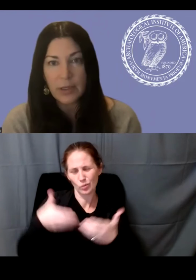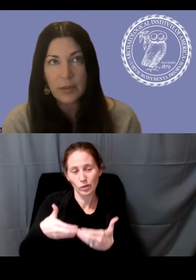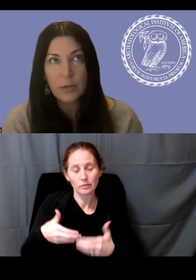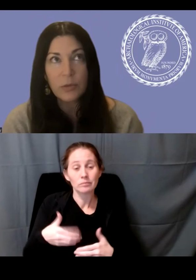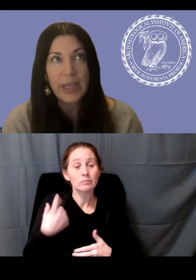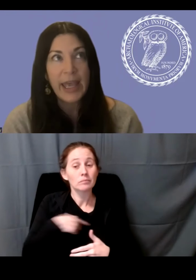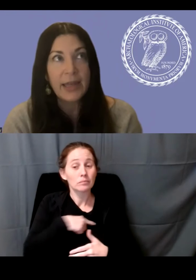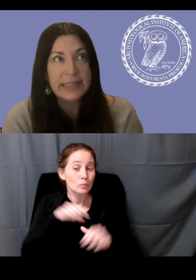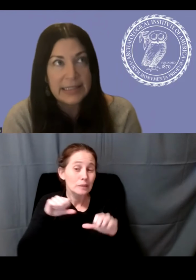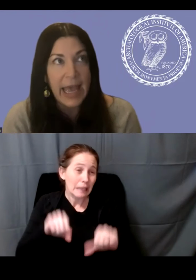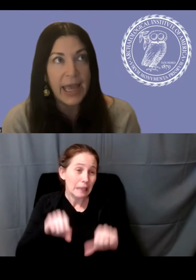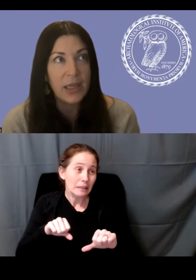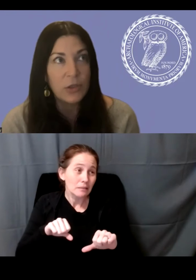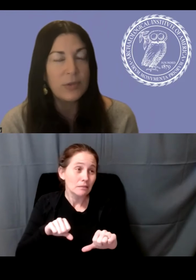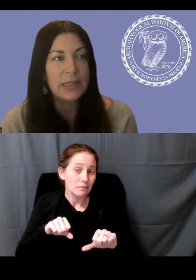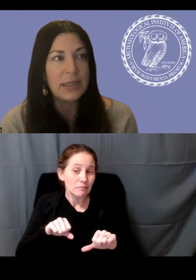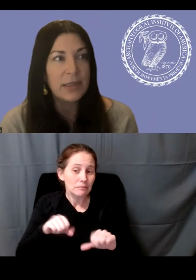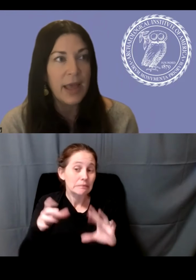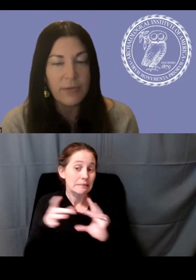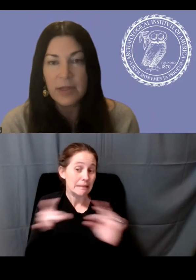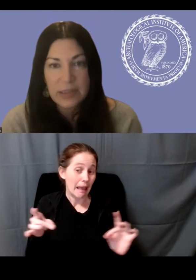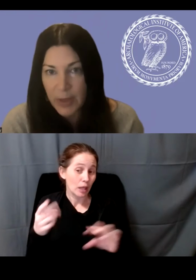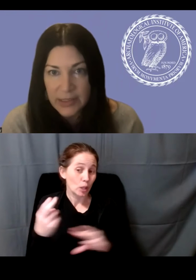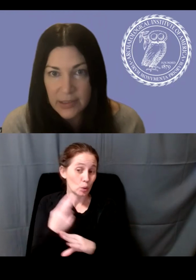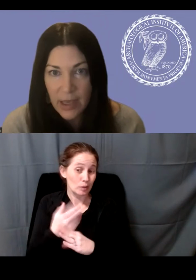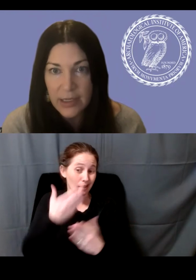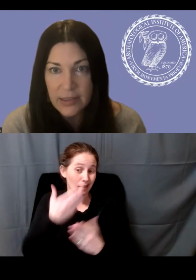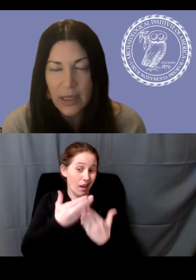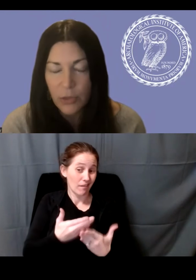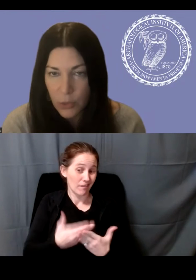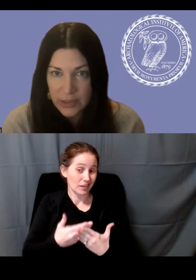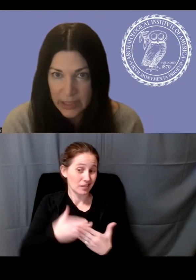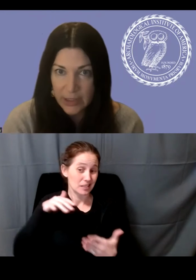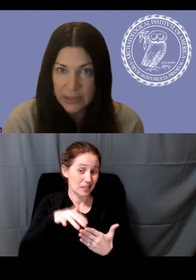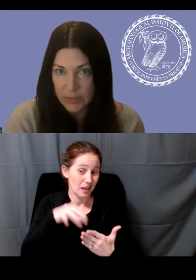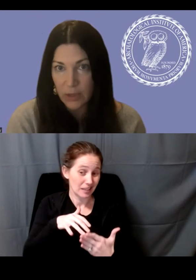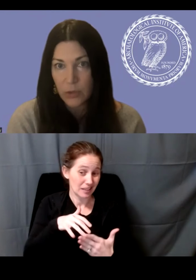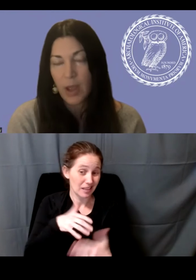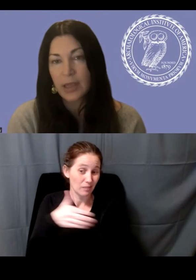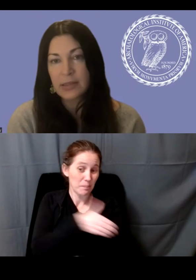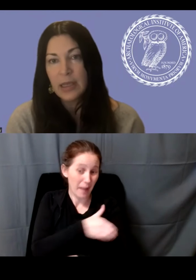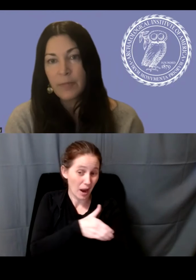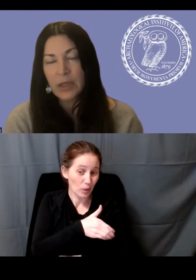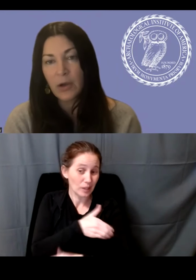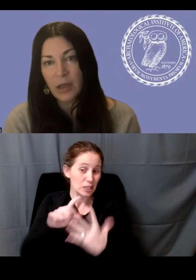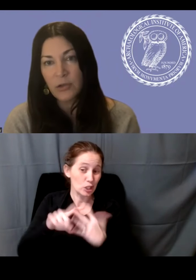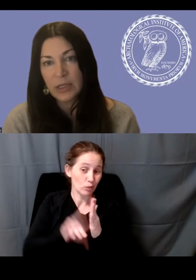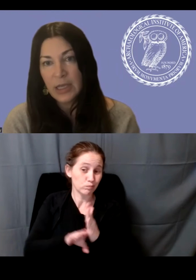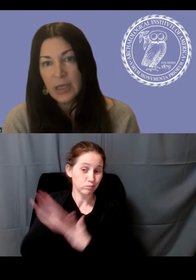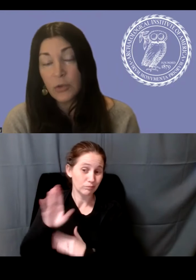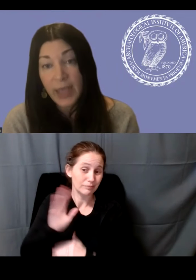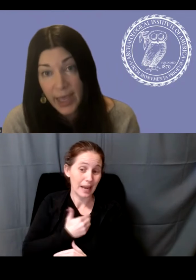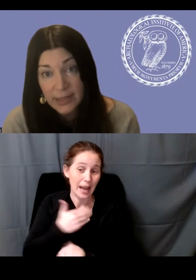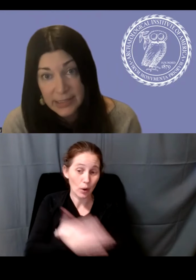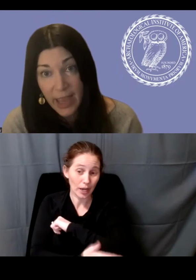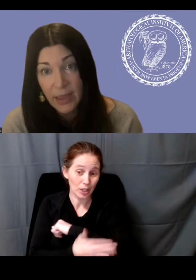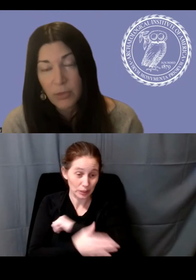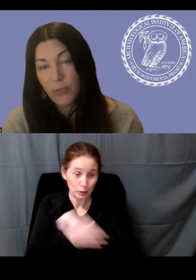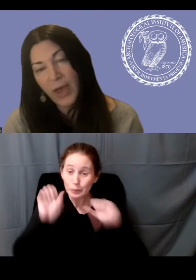can say, using evidence-based studies, that authoritarianism is on the rise in our country. And you